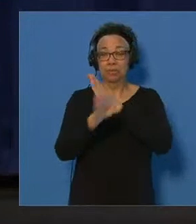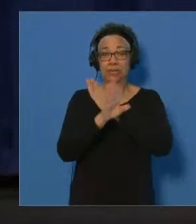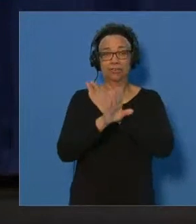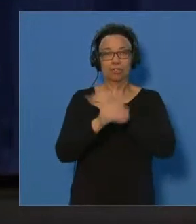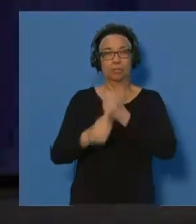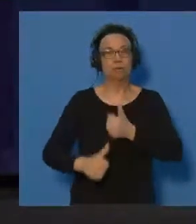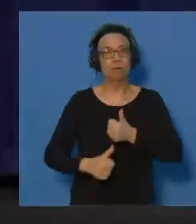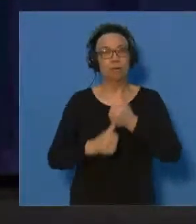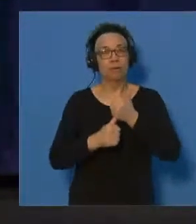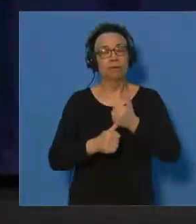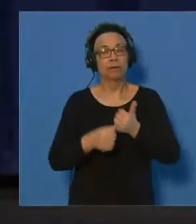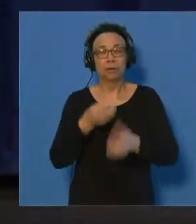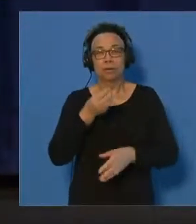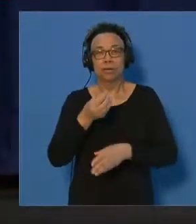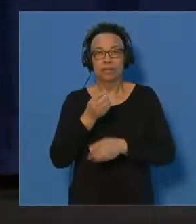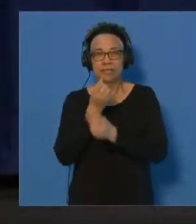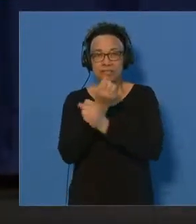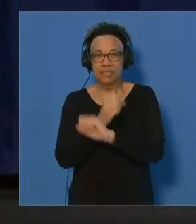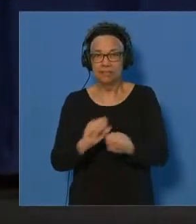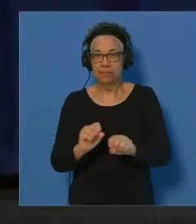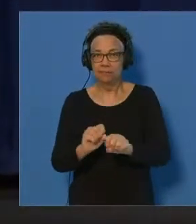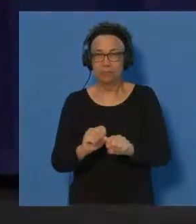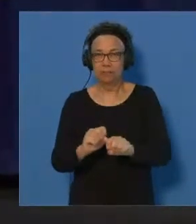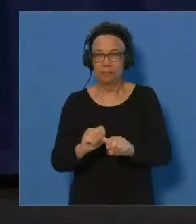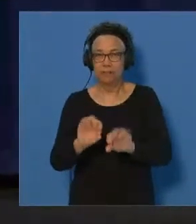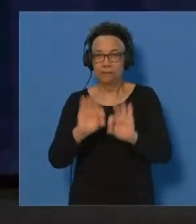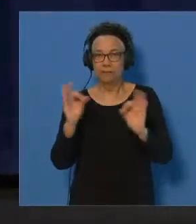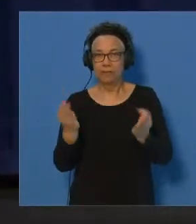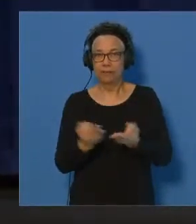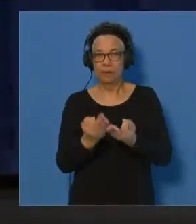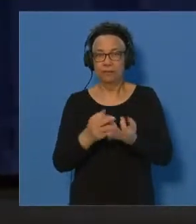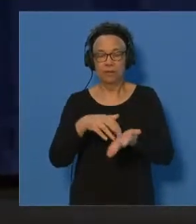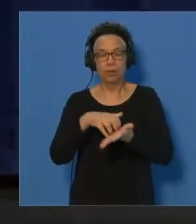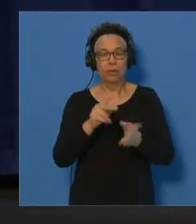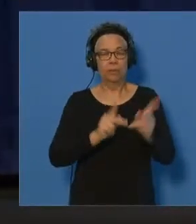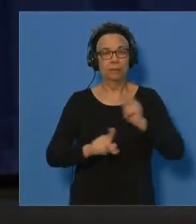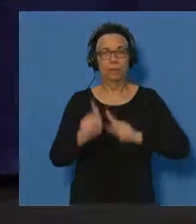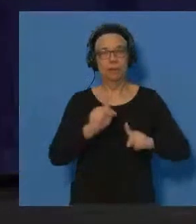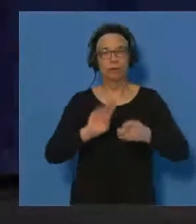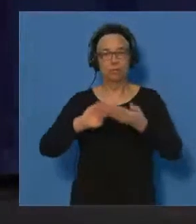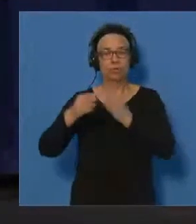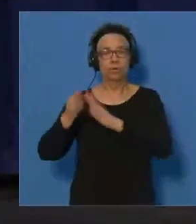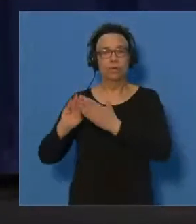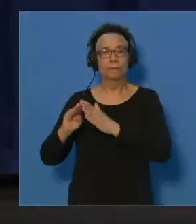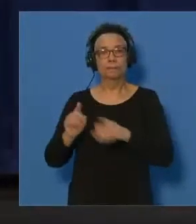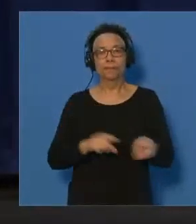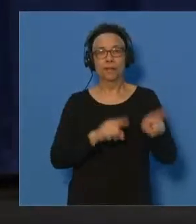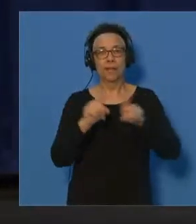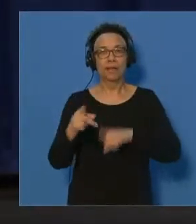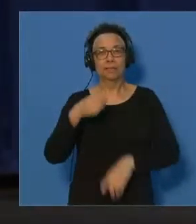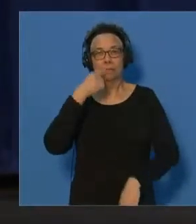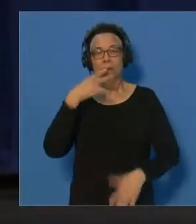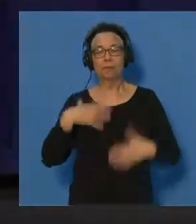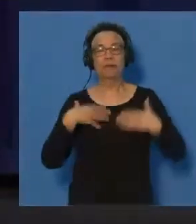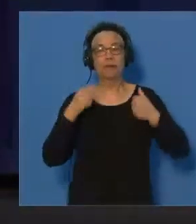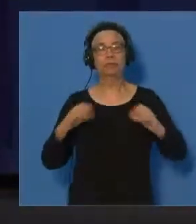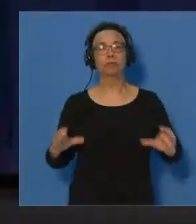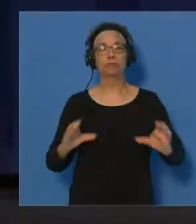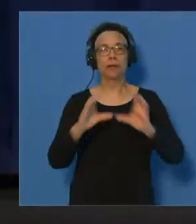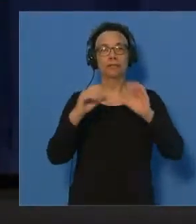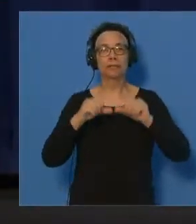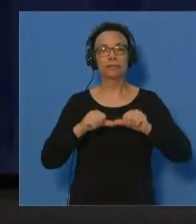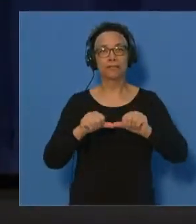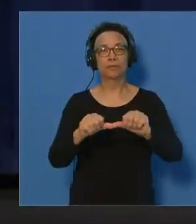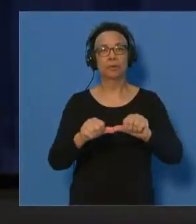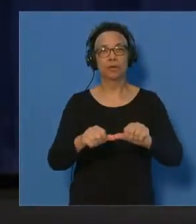support for our families and vulnerable members of the community. As the public health crisis persists, we must